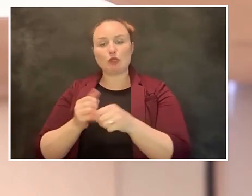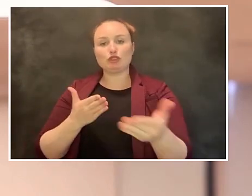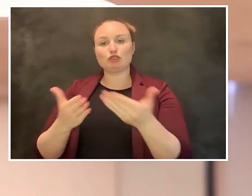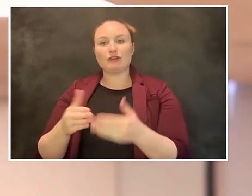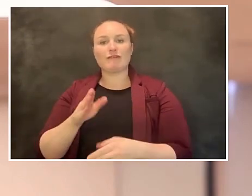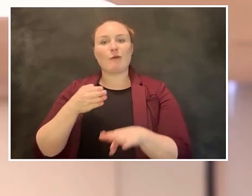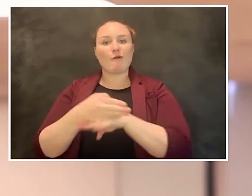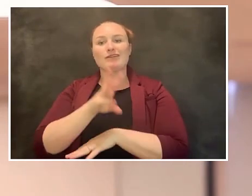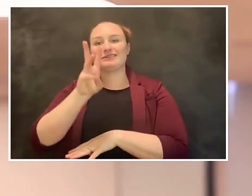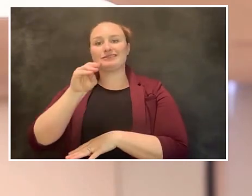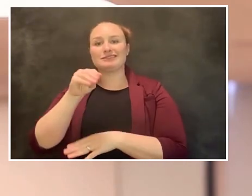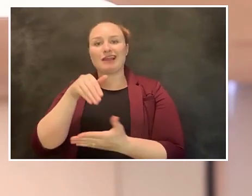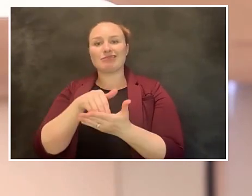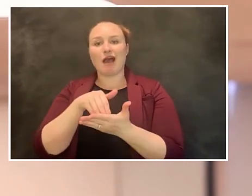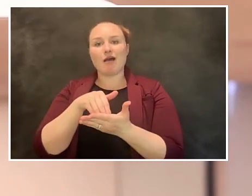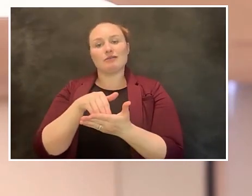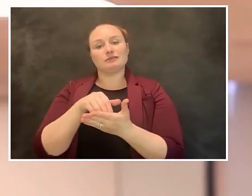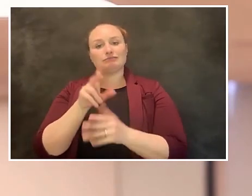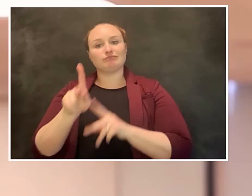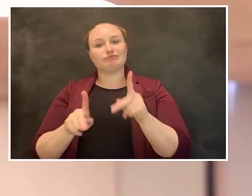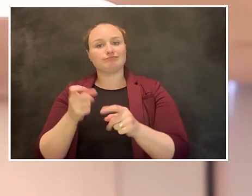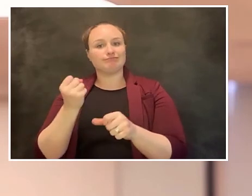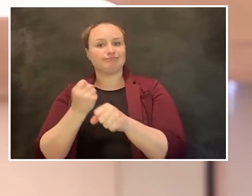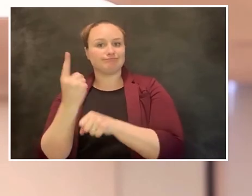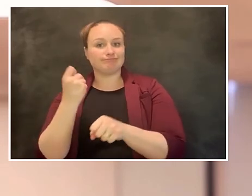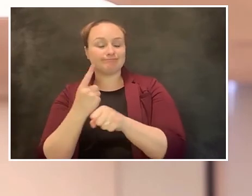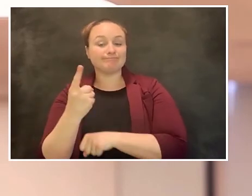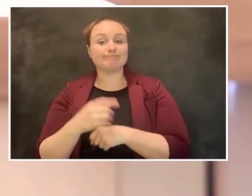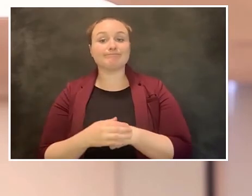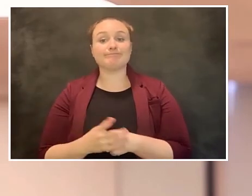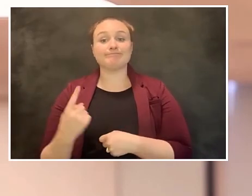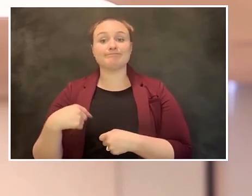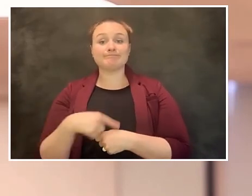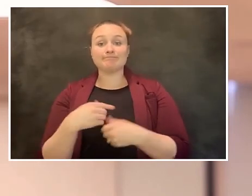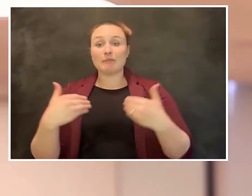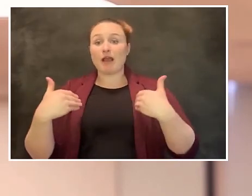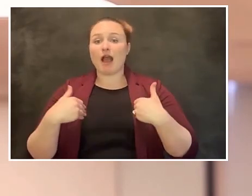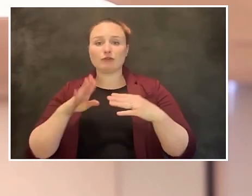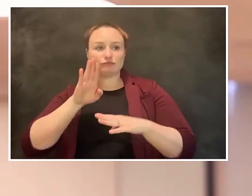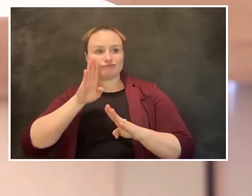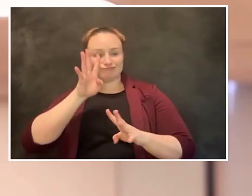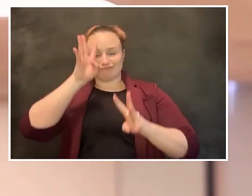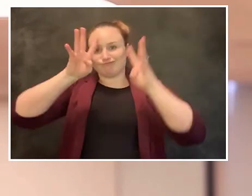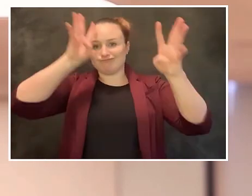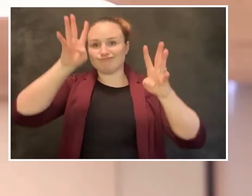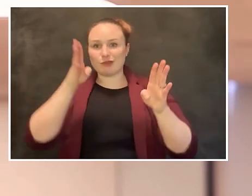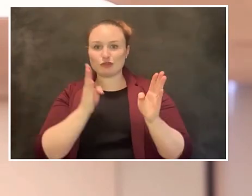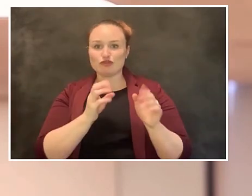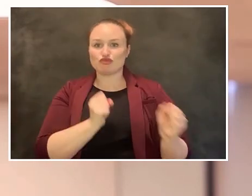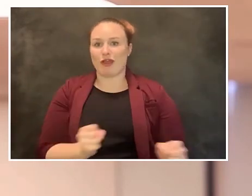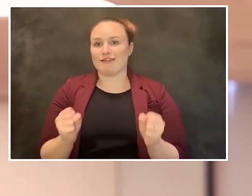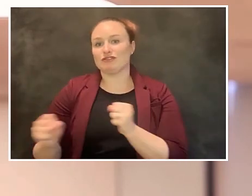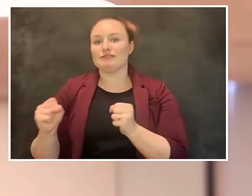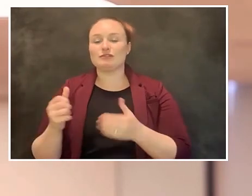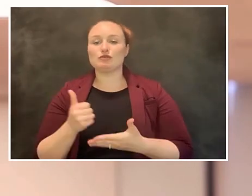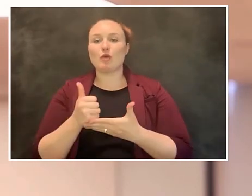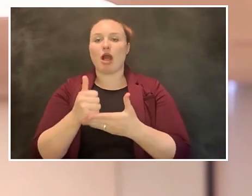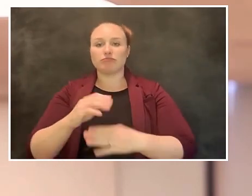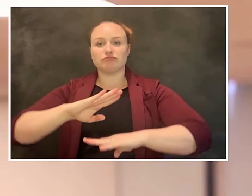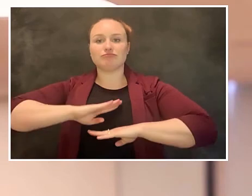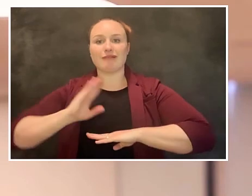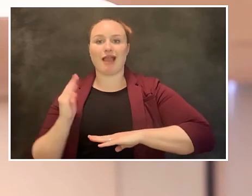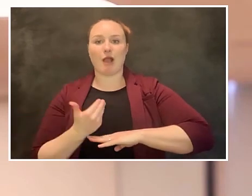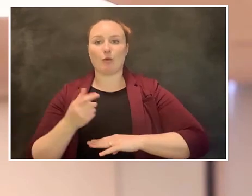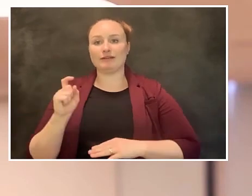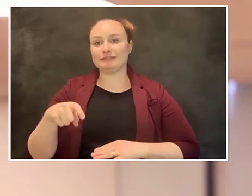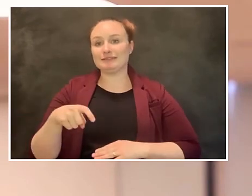year. We are using creative strategies every day to help meet the professional development needs of our department, workforce, and the partners in